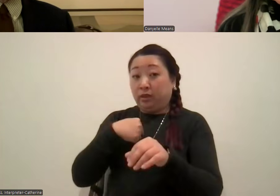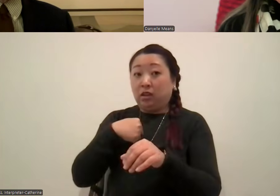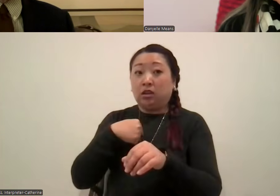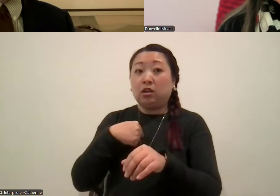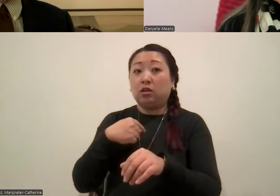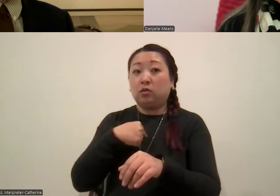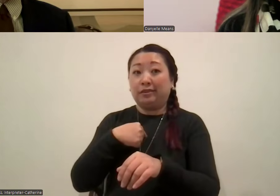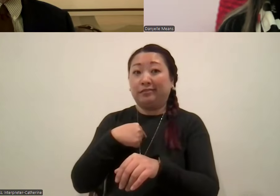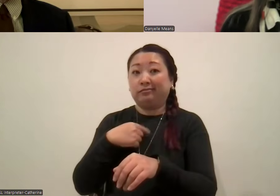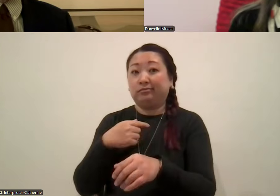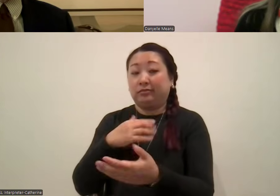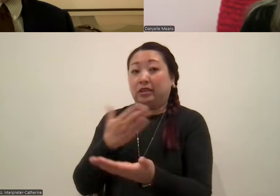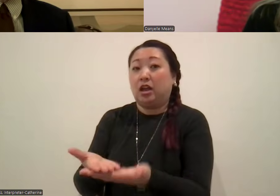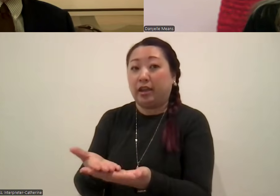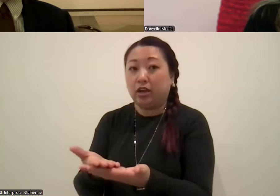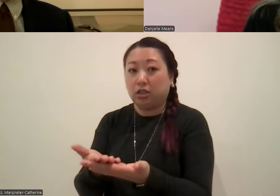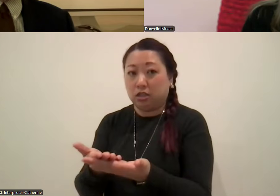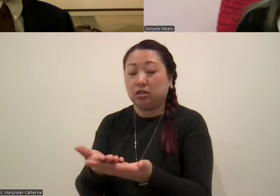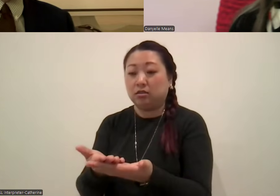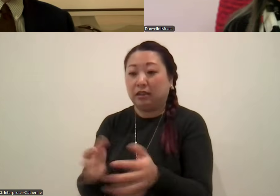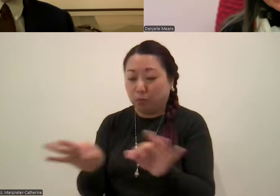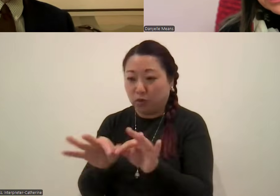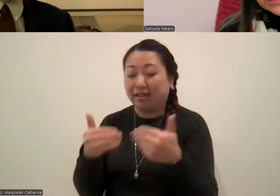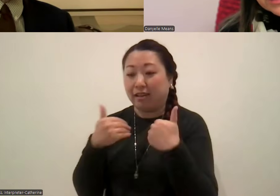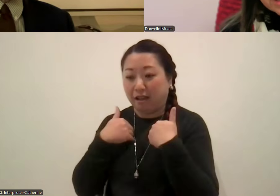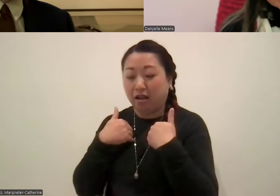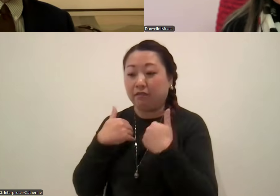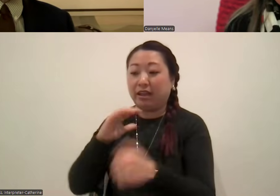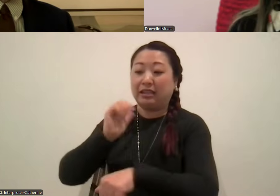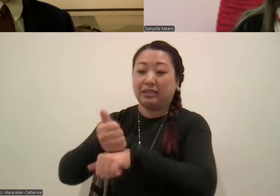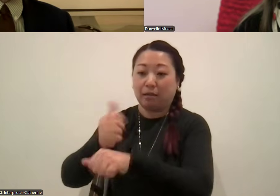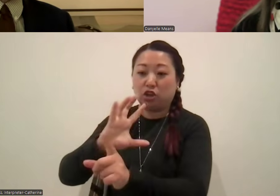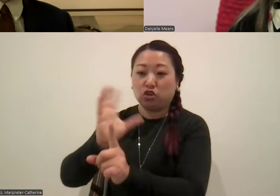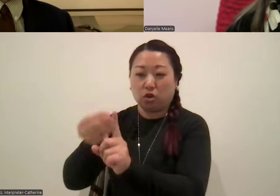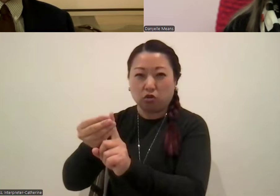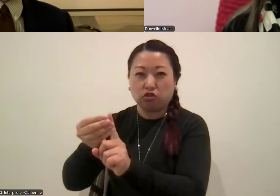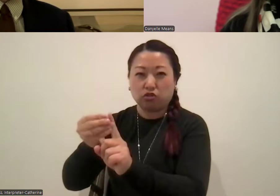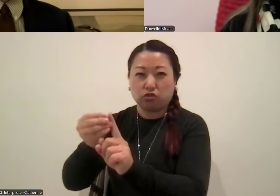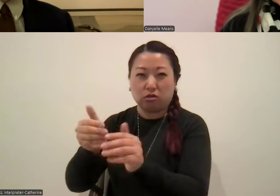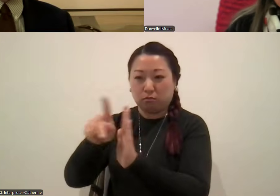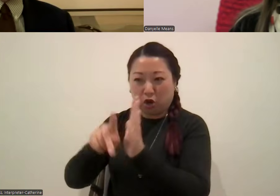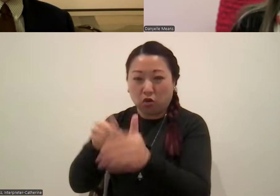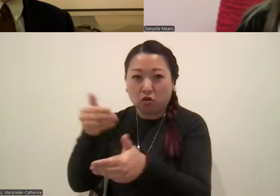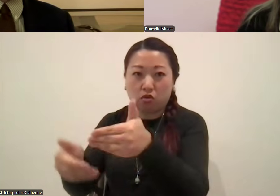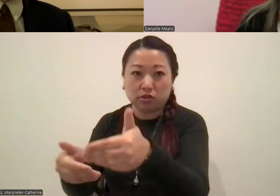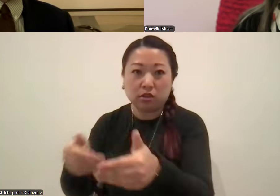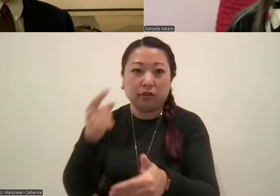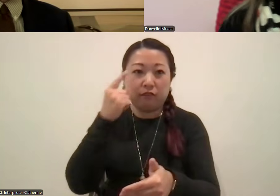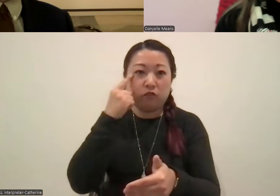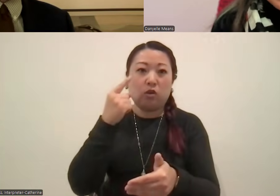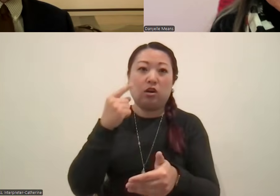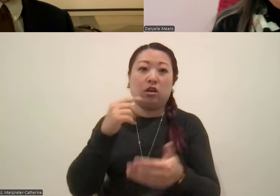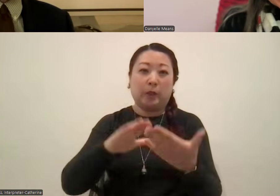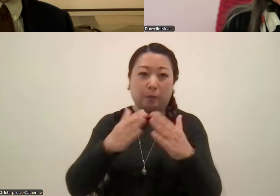protocols. So for many of the communities here, we have 19 pueblos, Navajo